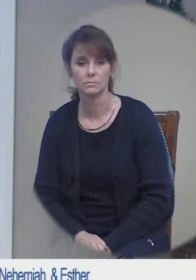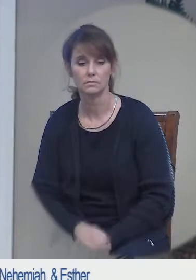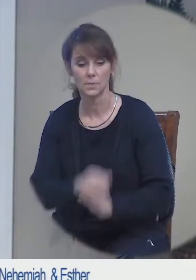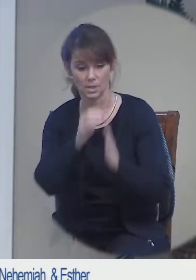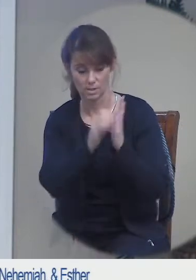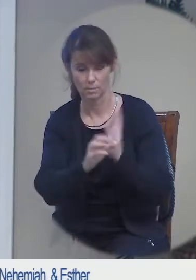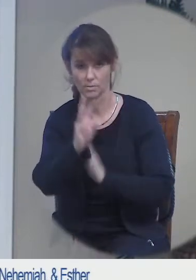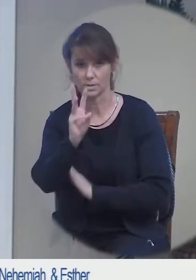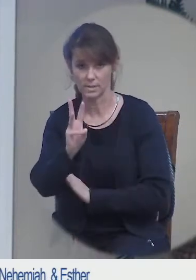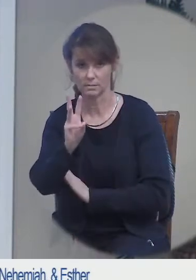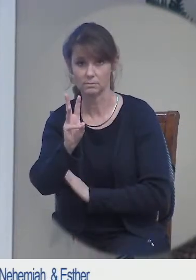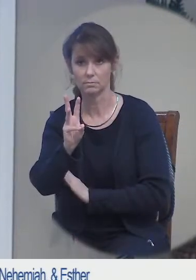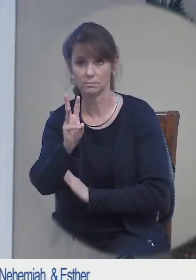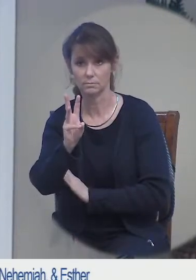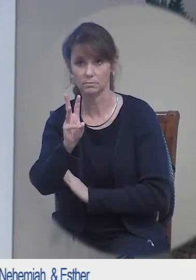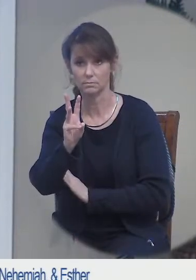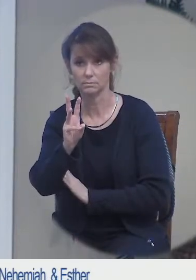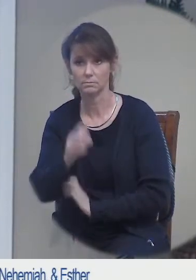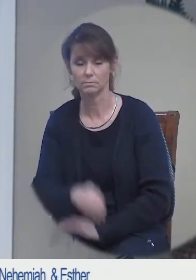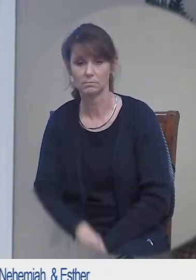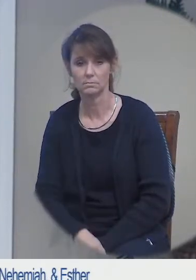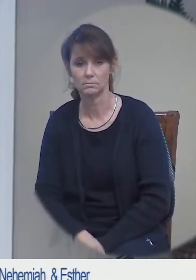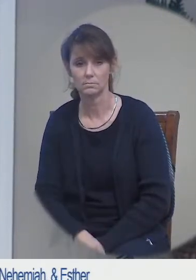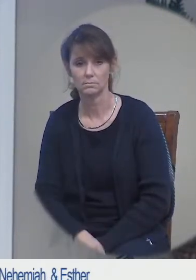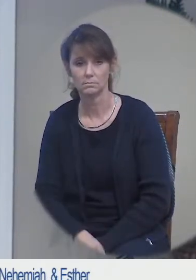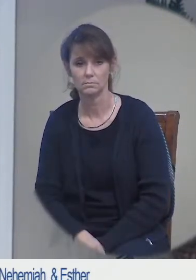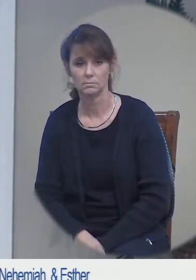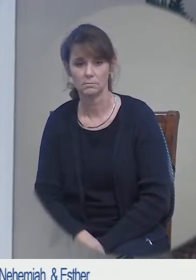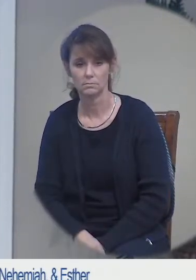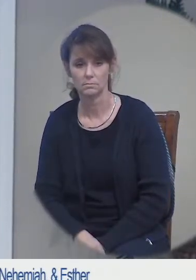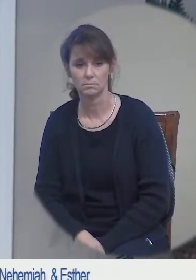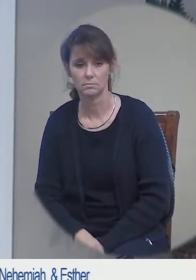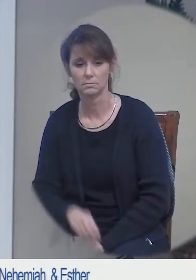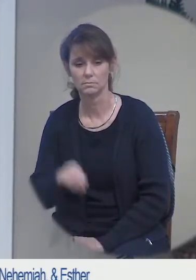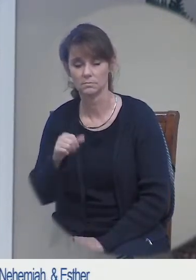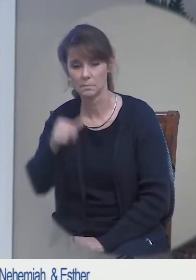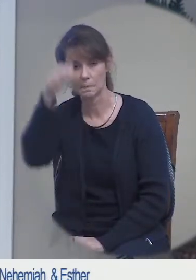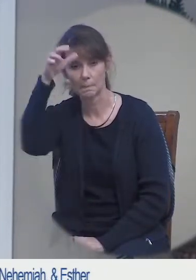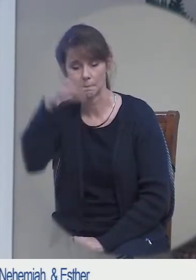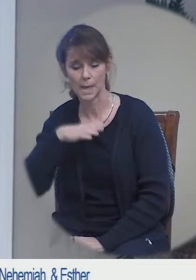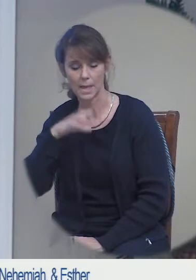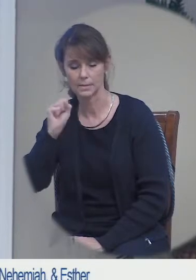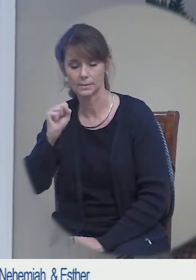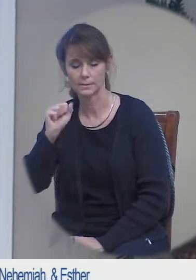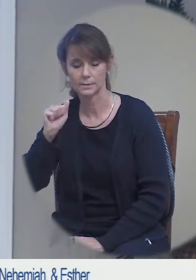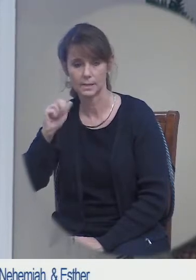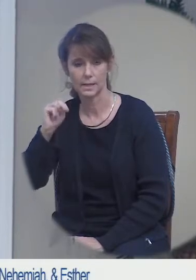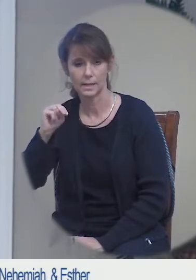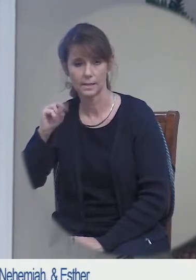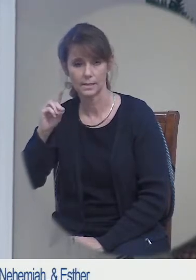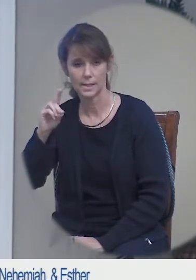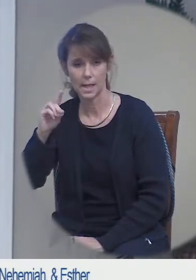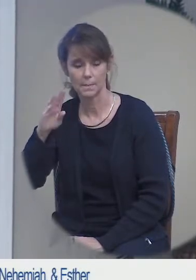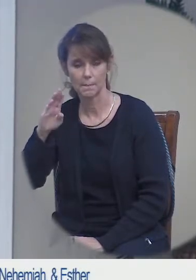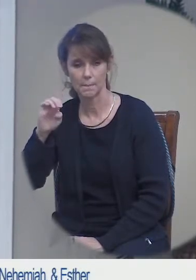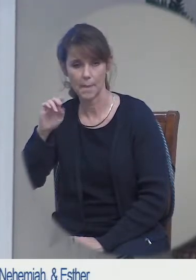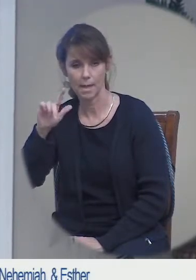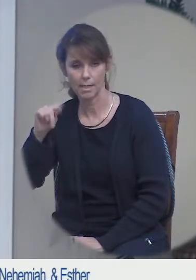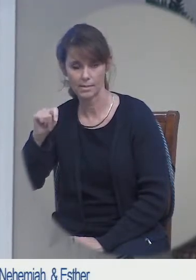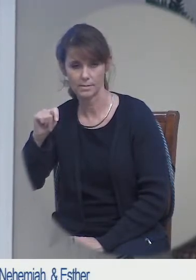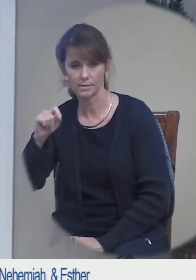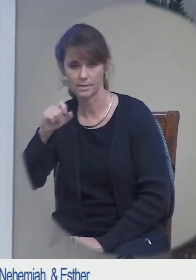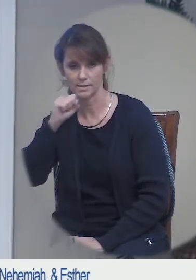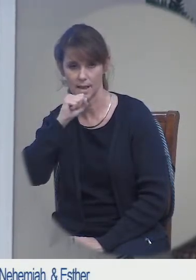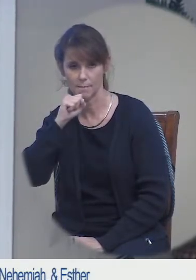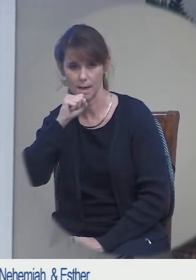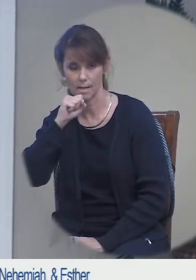6, we have this letter of invitation from Sanballat and Geshem. And